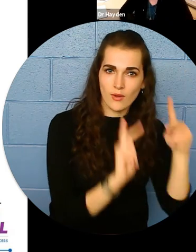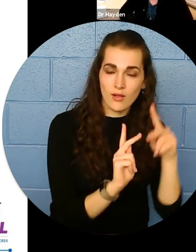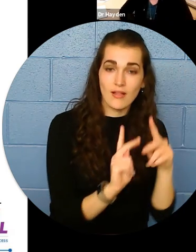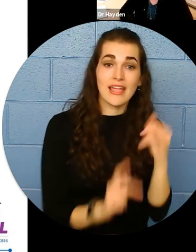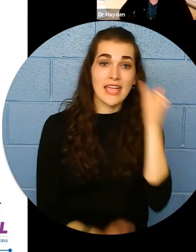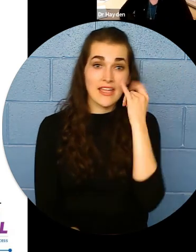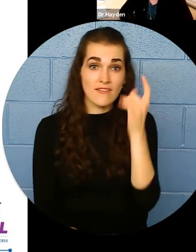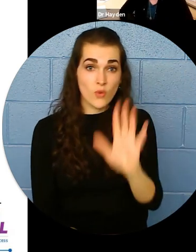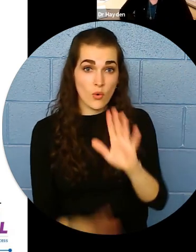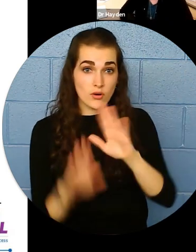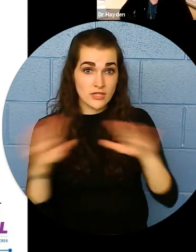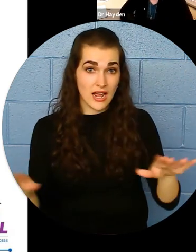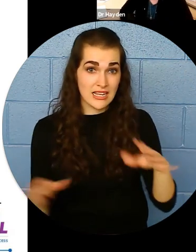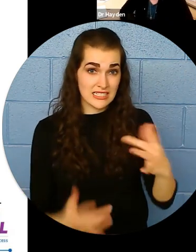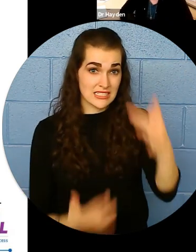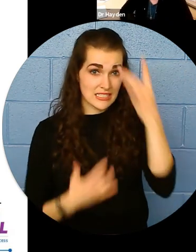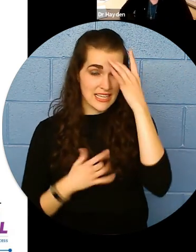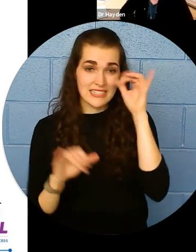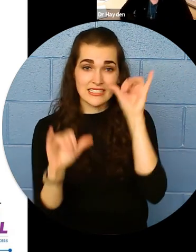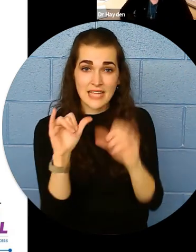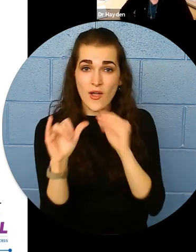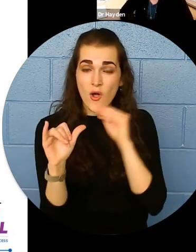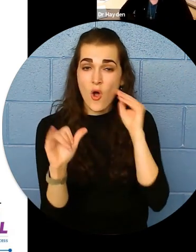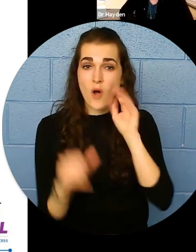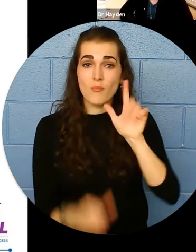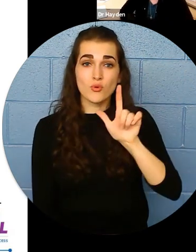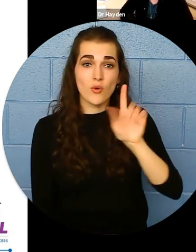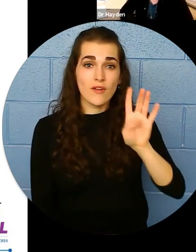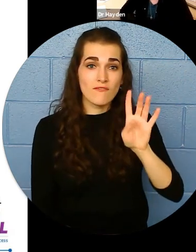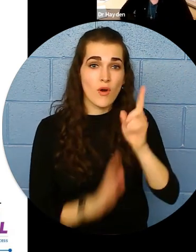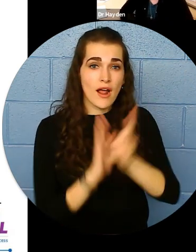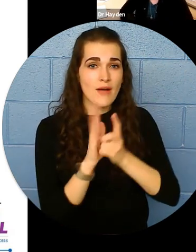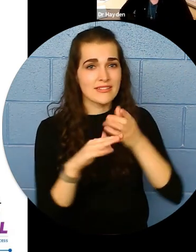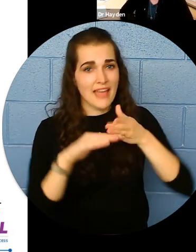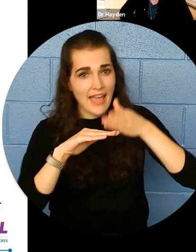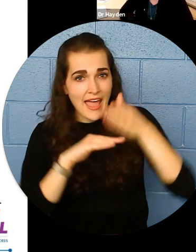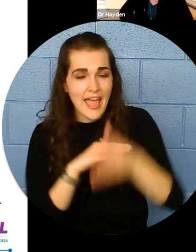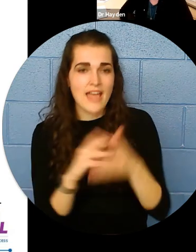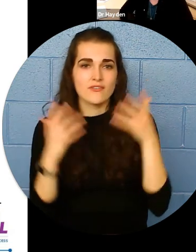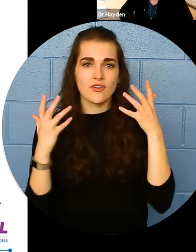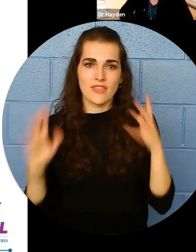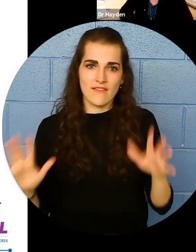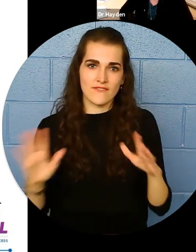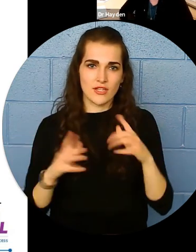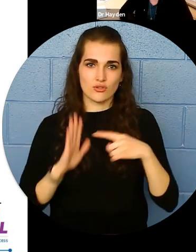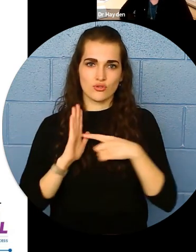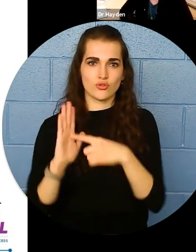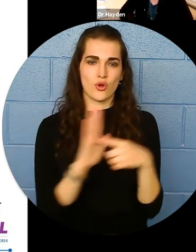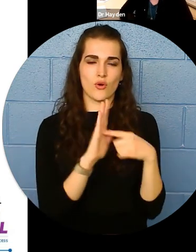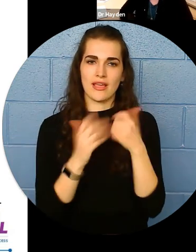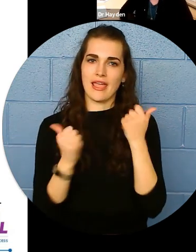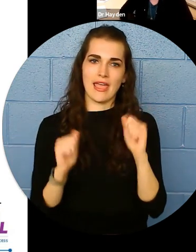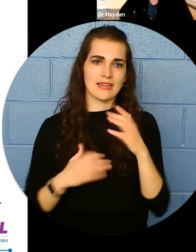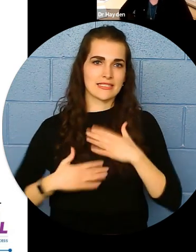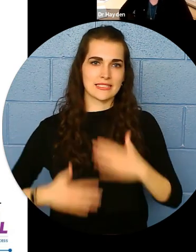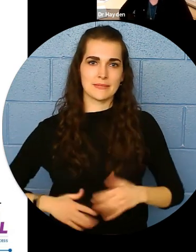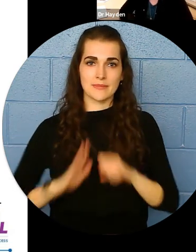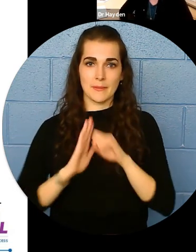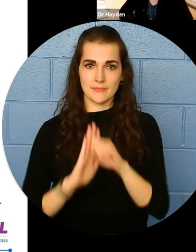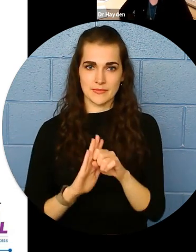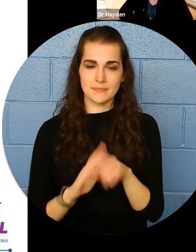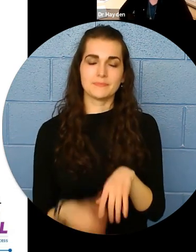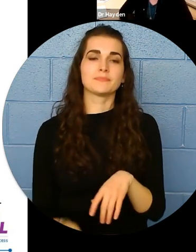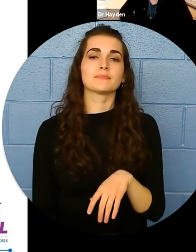a full 24 hours after the fever or symptoms are finished. If you have any questions